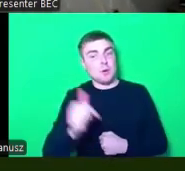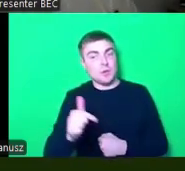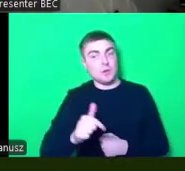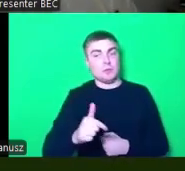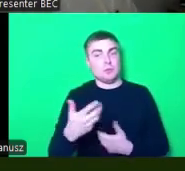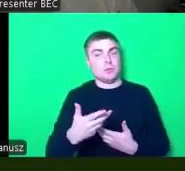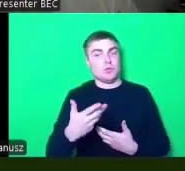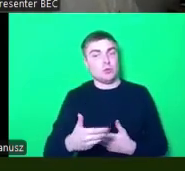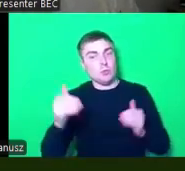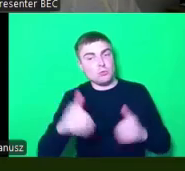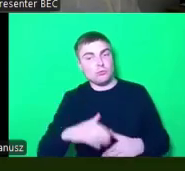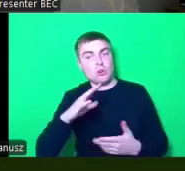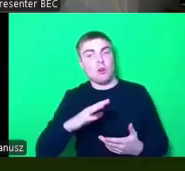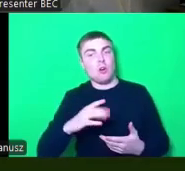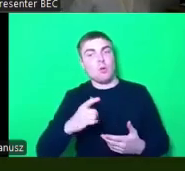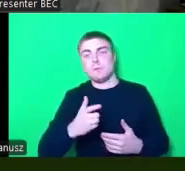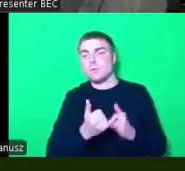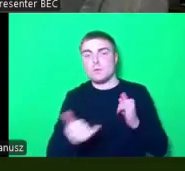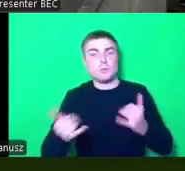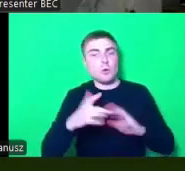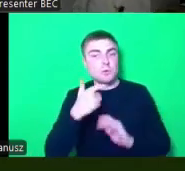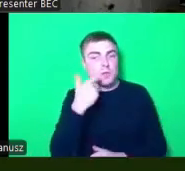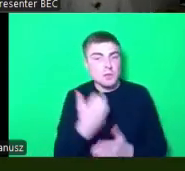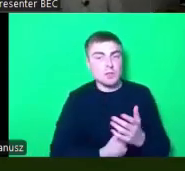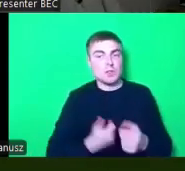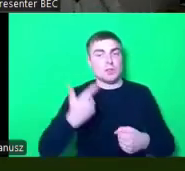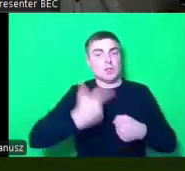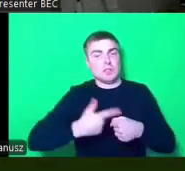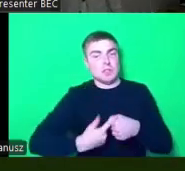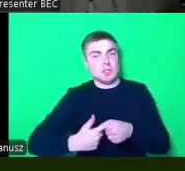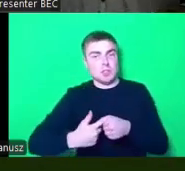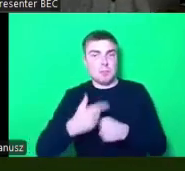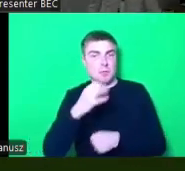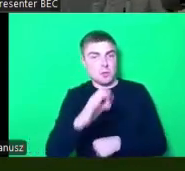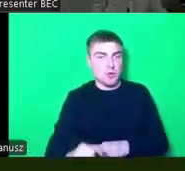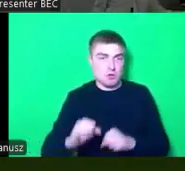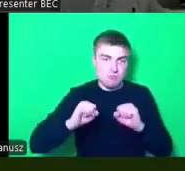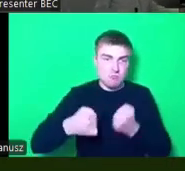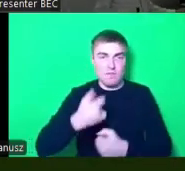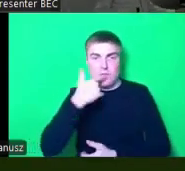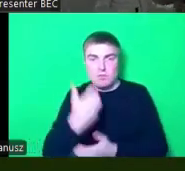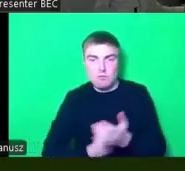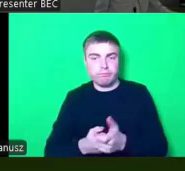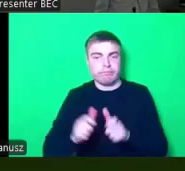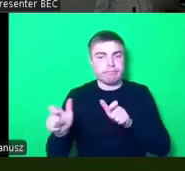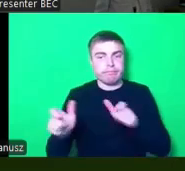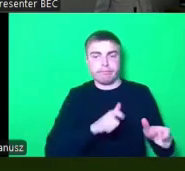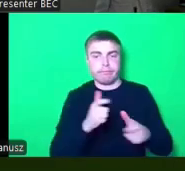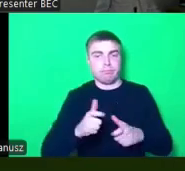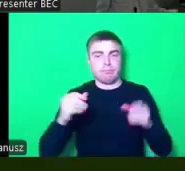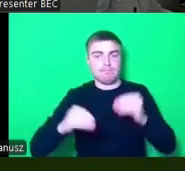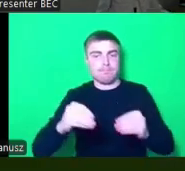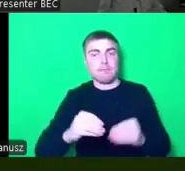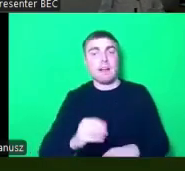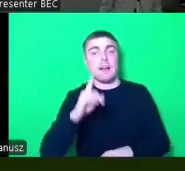is intensively managed, maybe with exotics and maybe in monocultures, and 20%